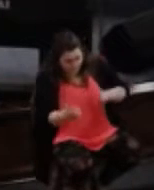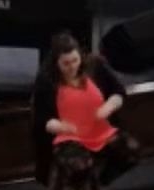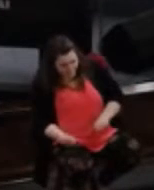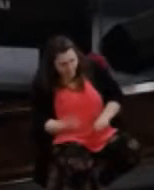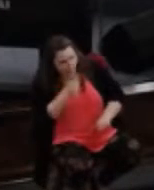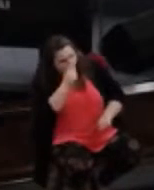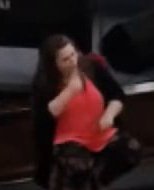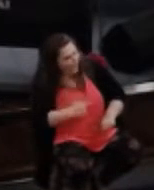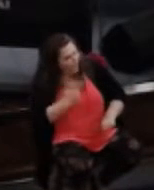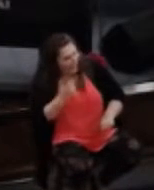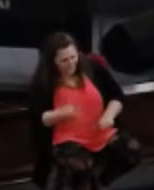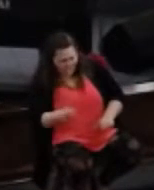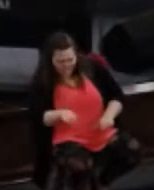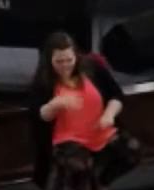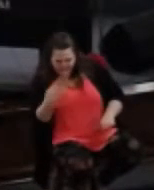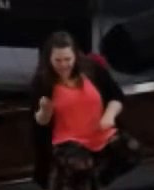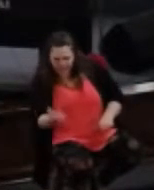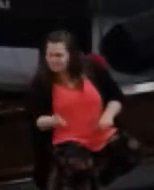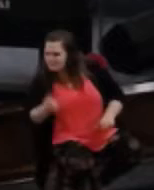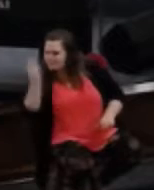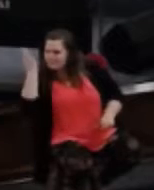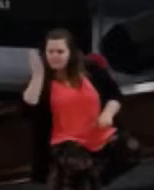to new life with Christ.